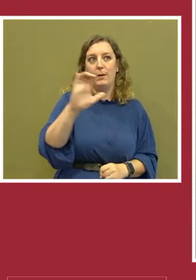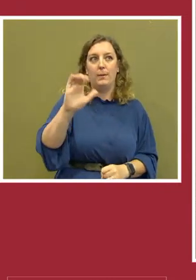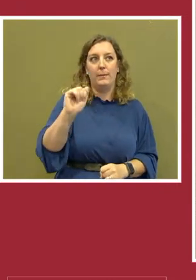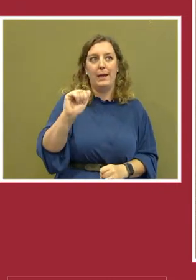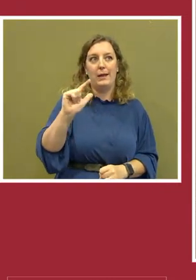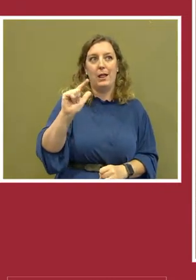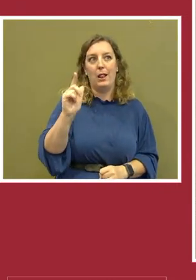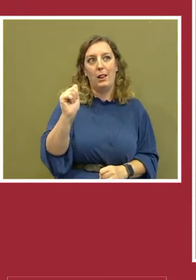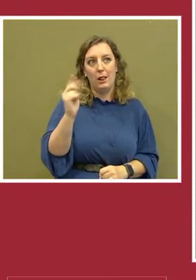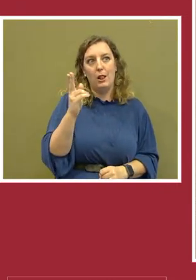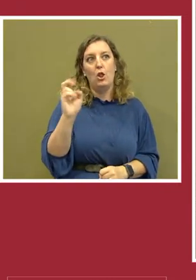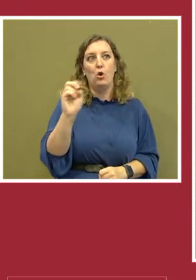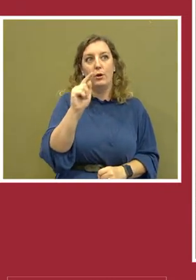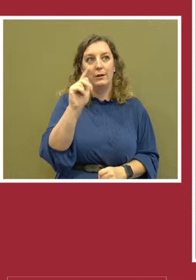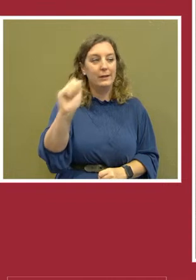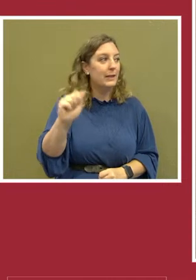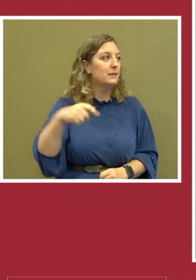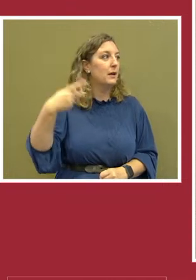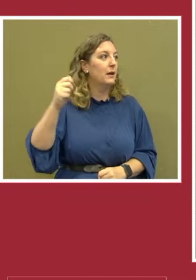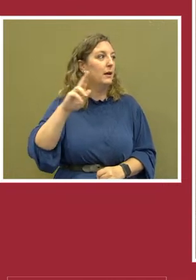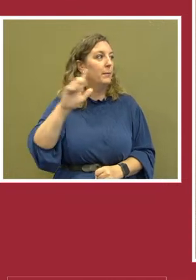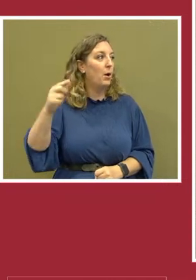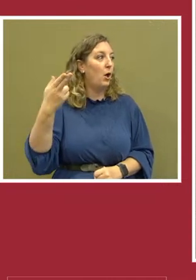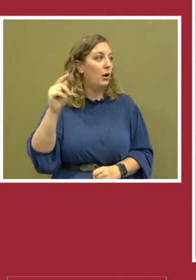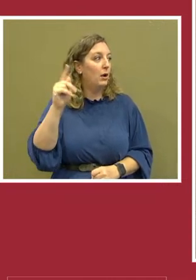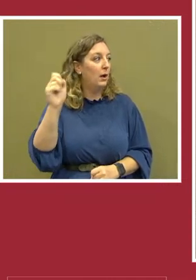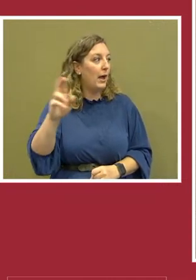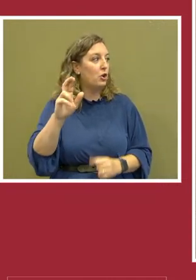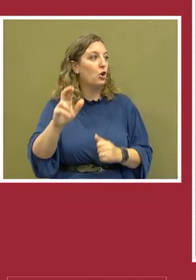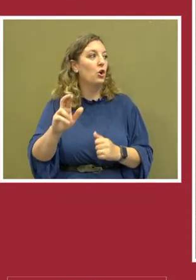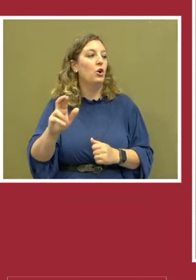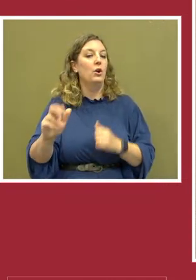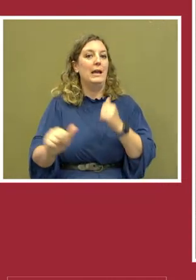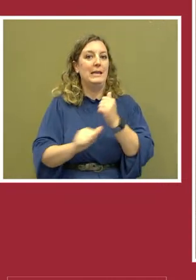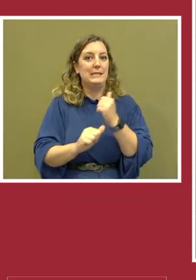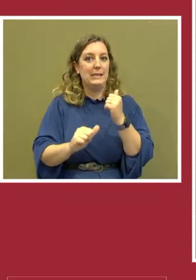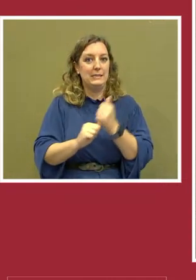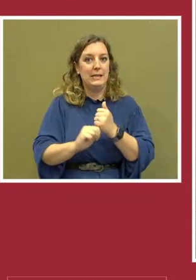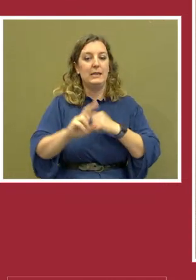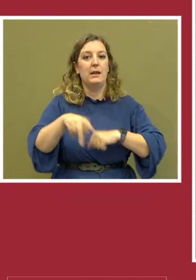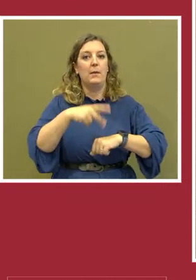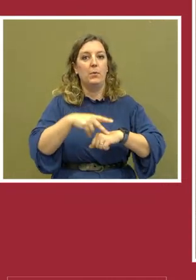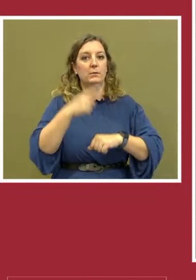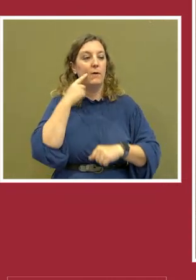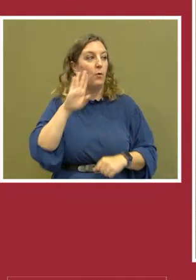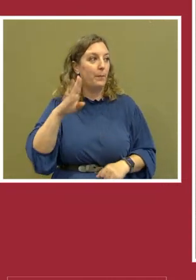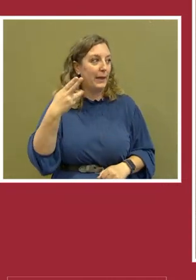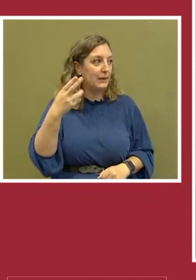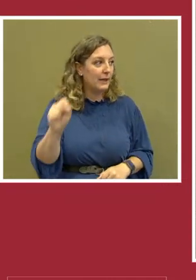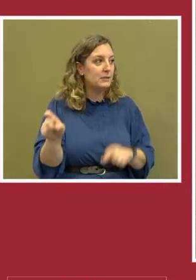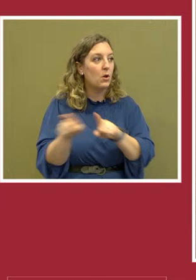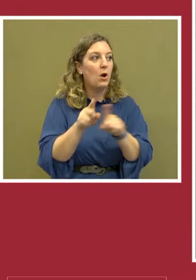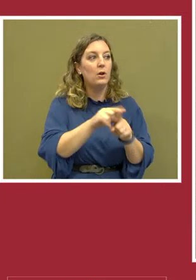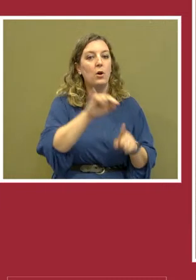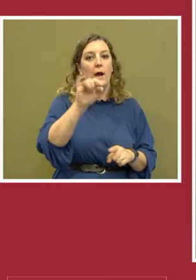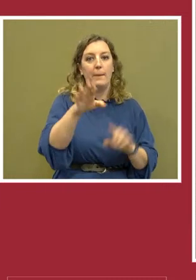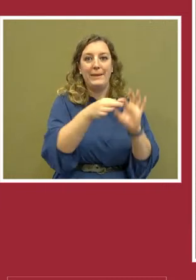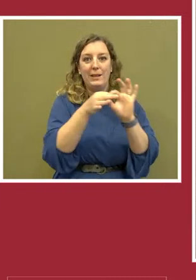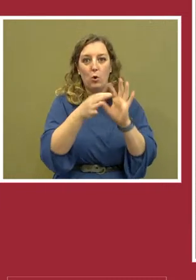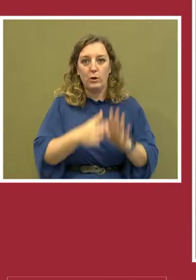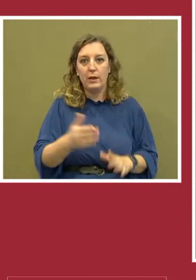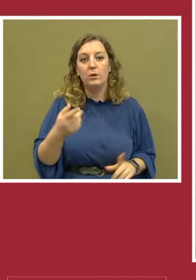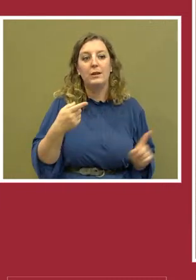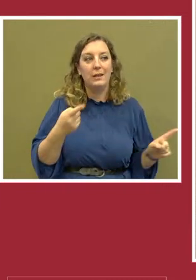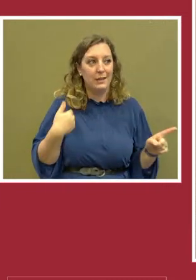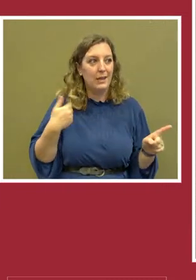I'd love to invite Paul Hutter. He is our interim assistant principal over at Bend High School. He's also the IB coordinator, and he